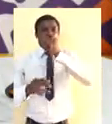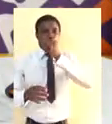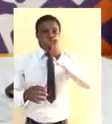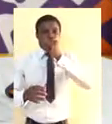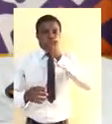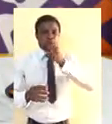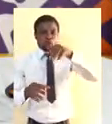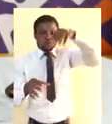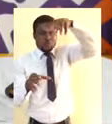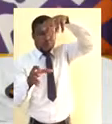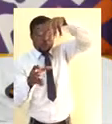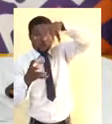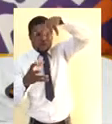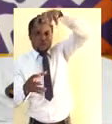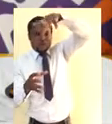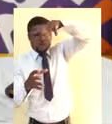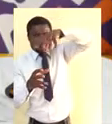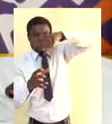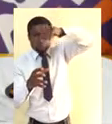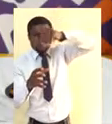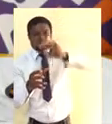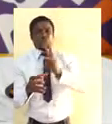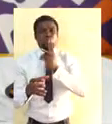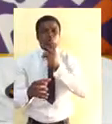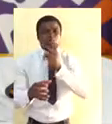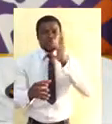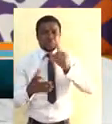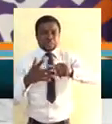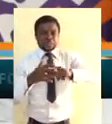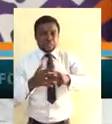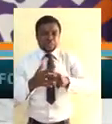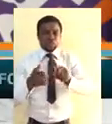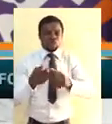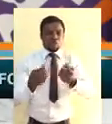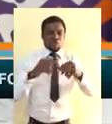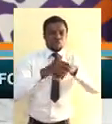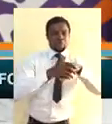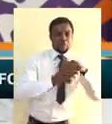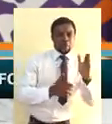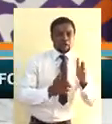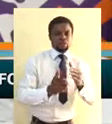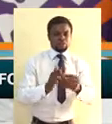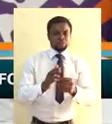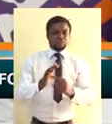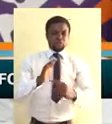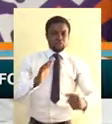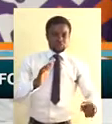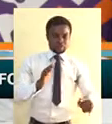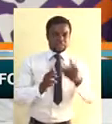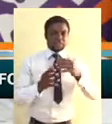and then untwist. See what happens. The